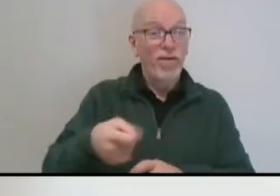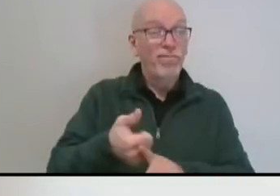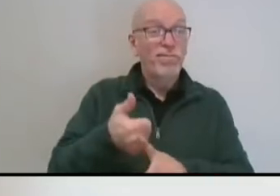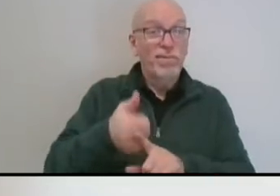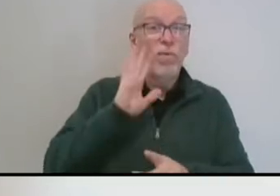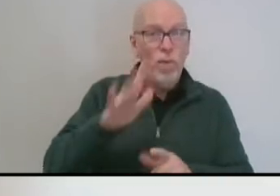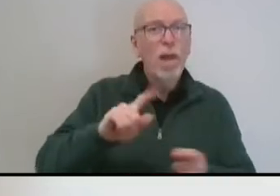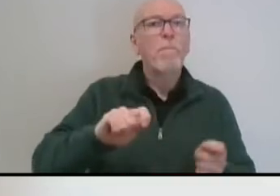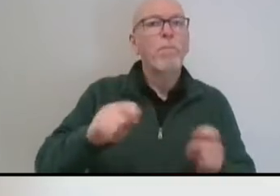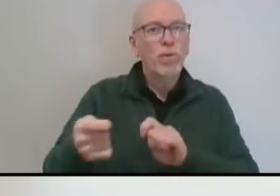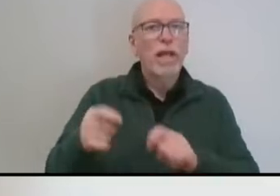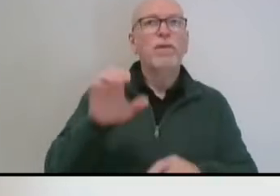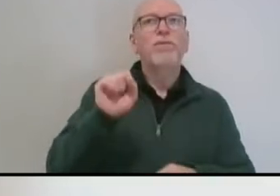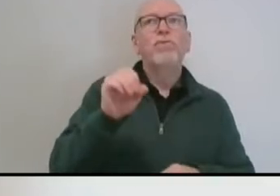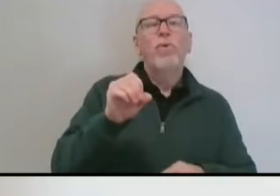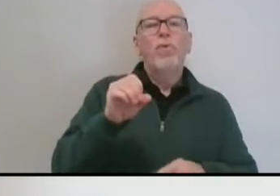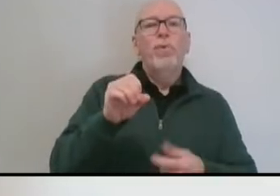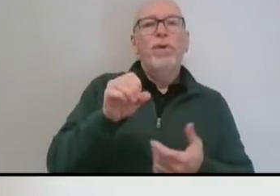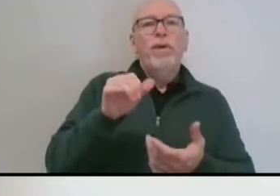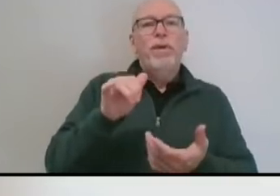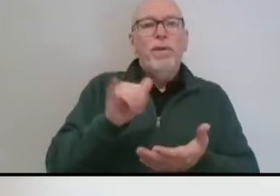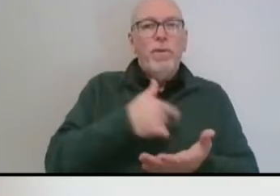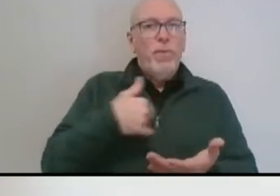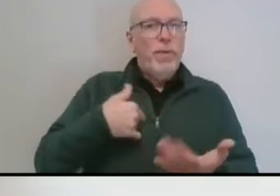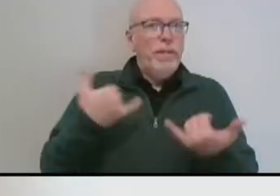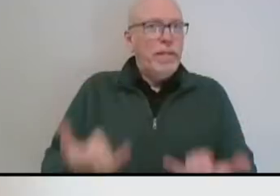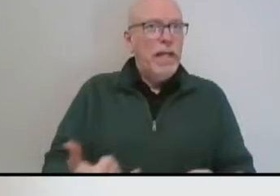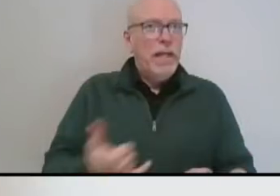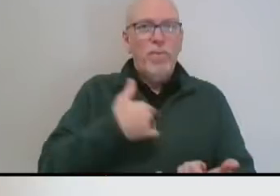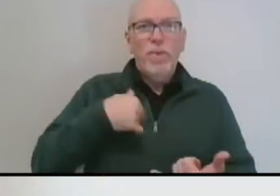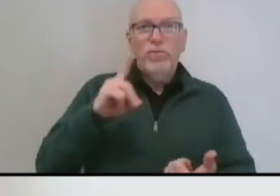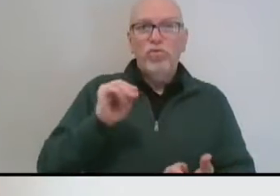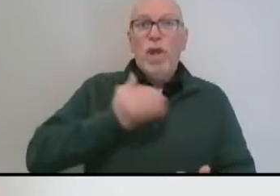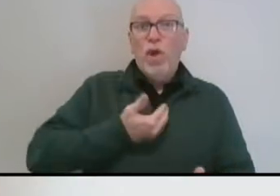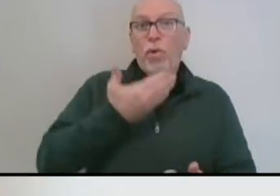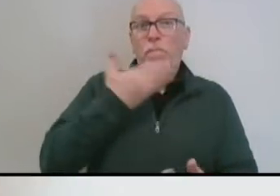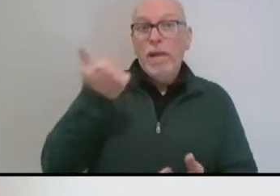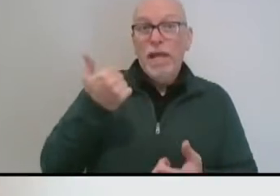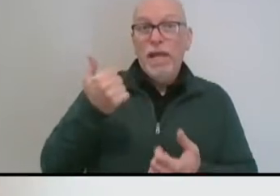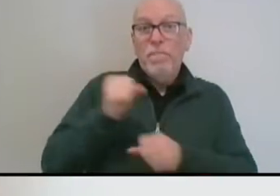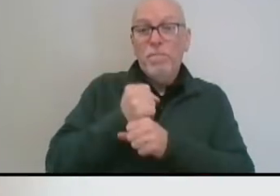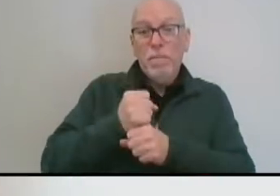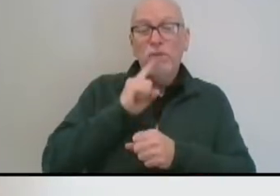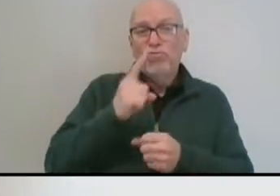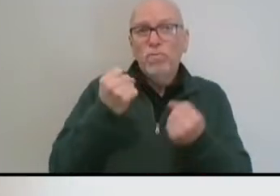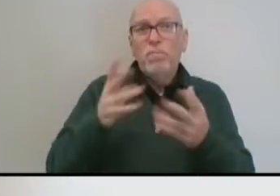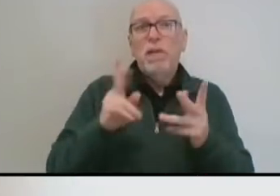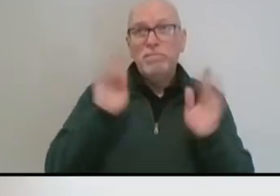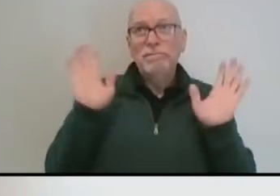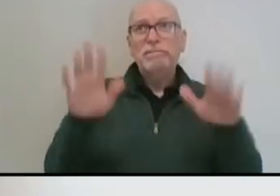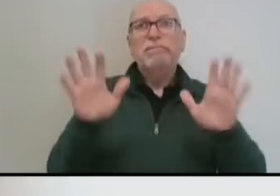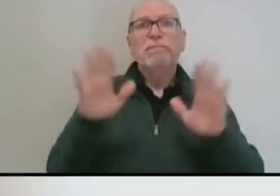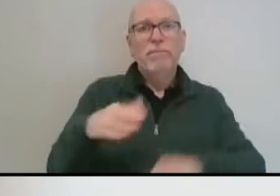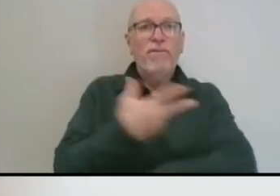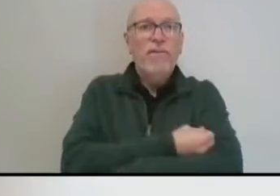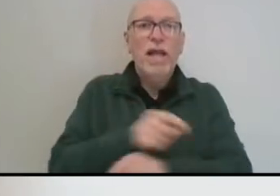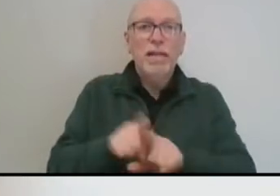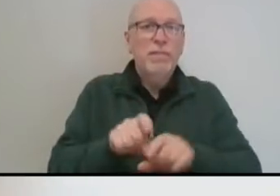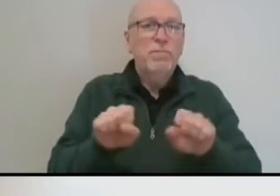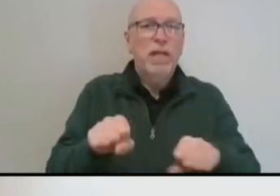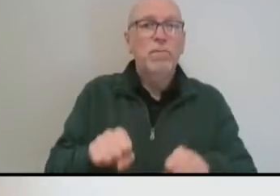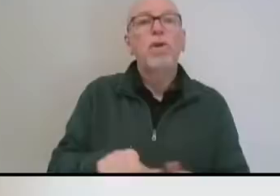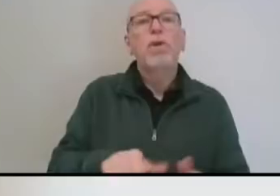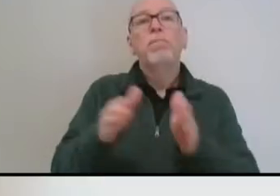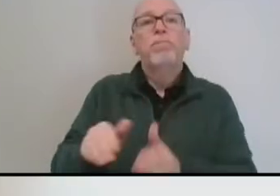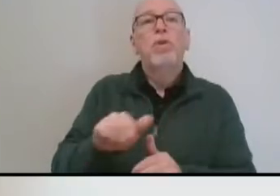mutate. So now is the time where we need to really try our best to get as many people vaccinated as possible. The other thing we want